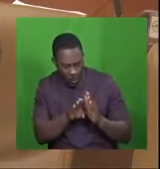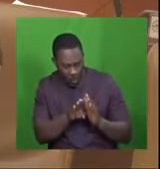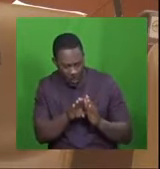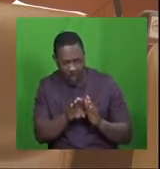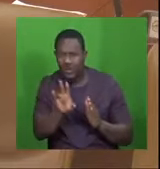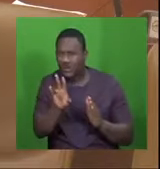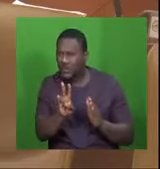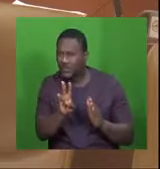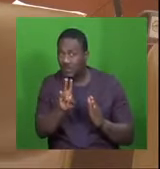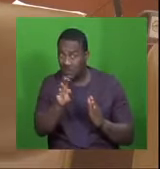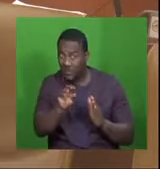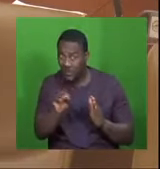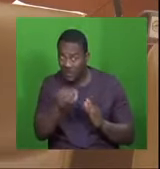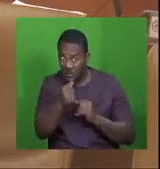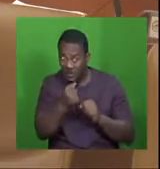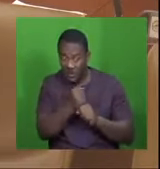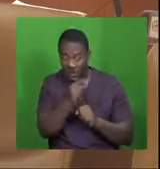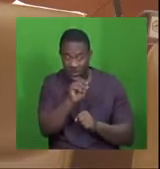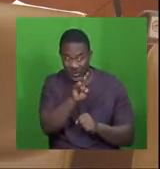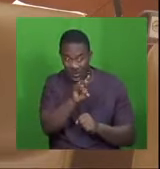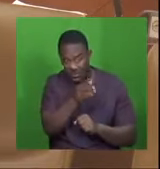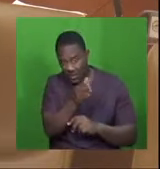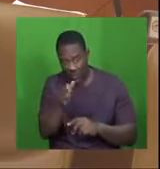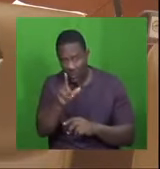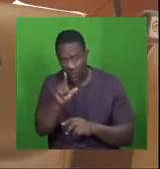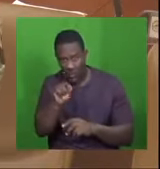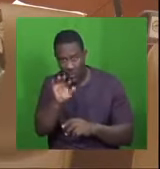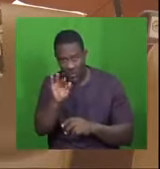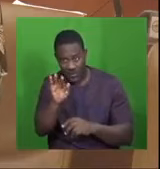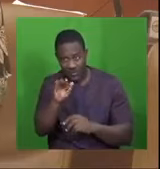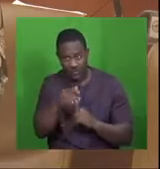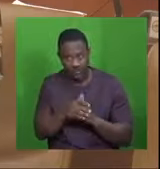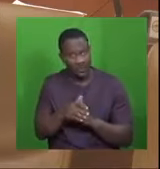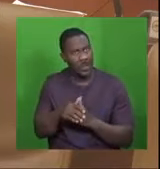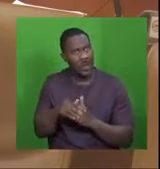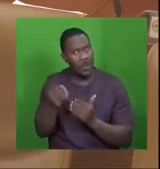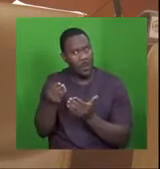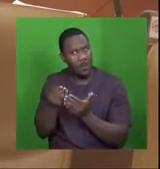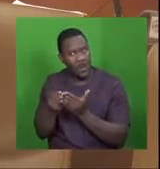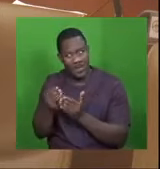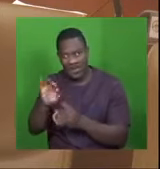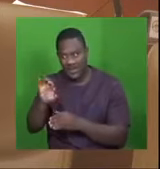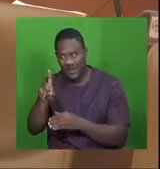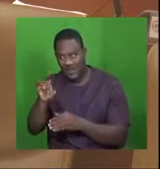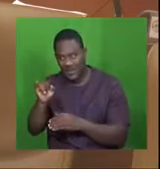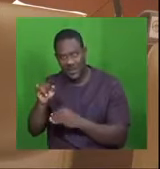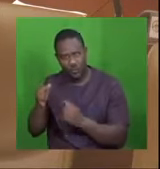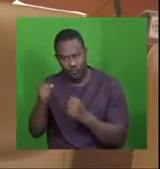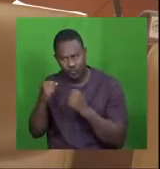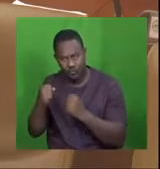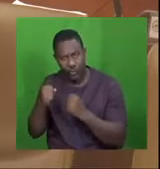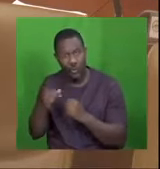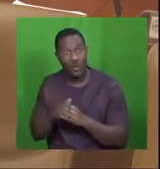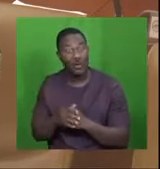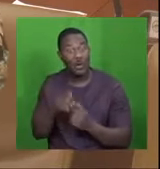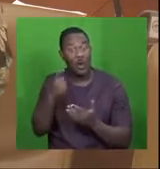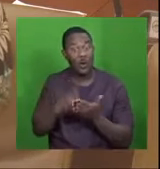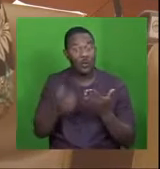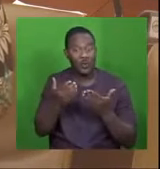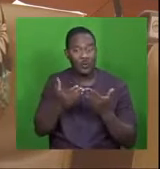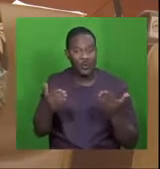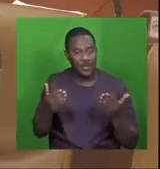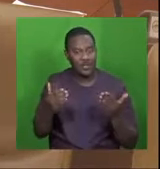around 7% from 2017 to 2019. Our currency was strong, and inflation had been reduced to a single